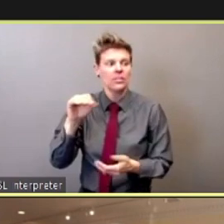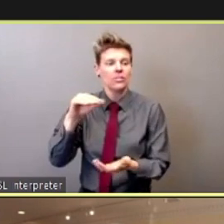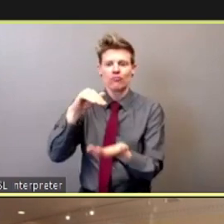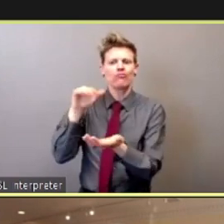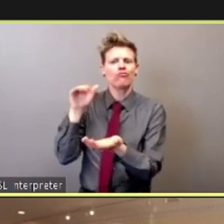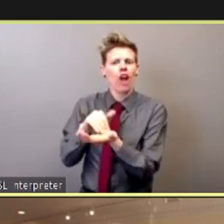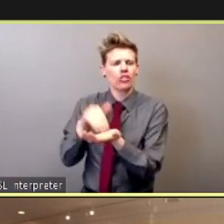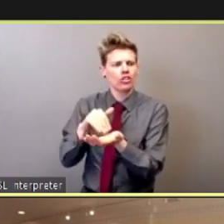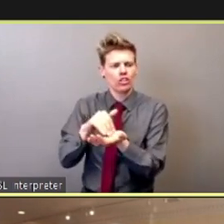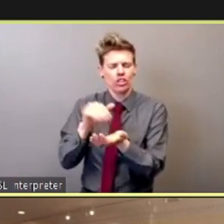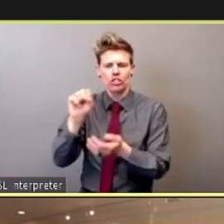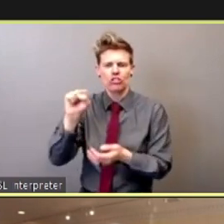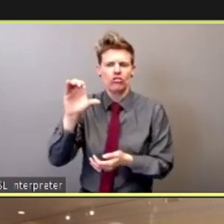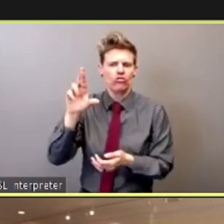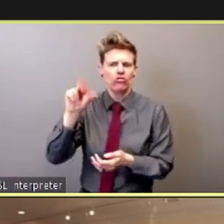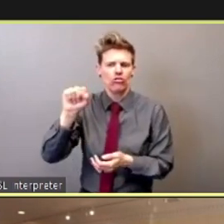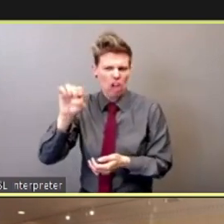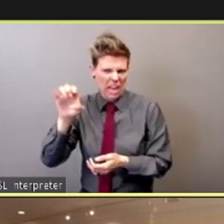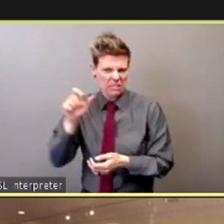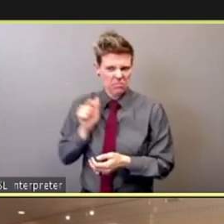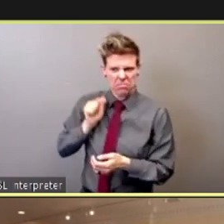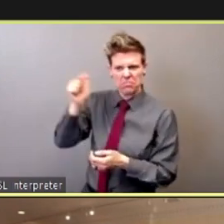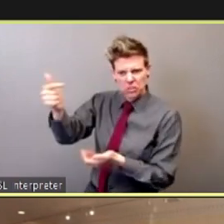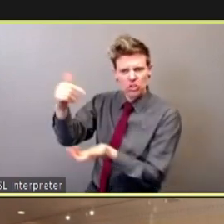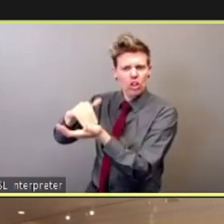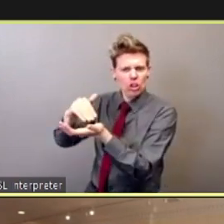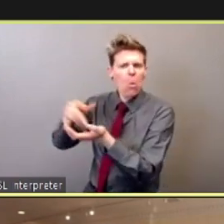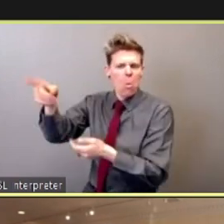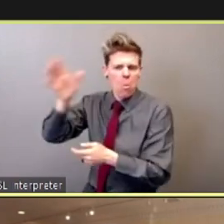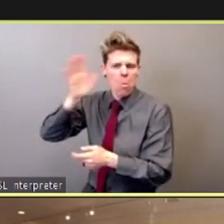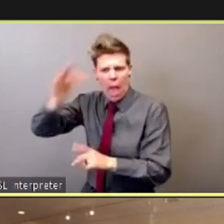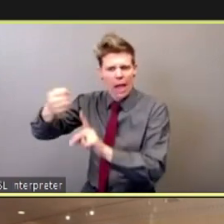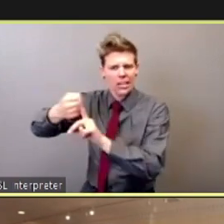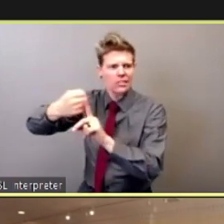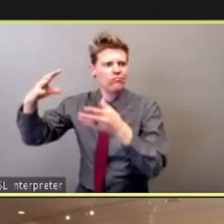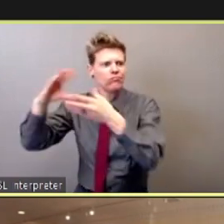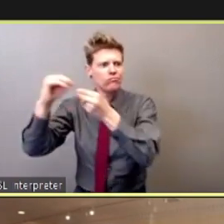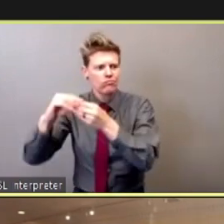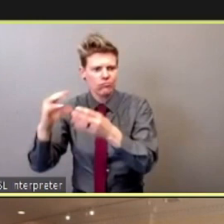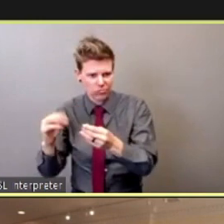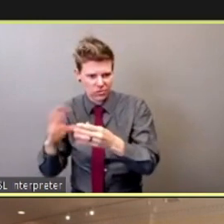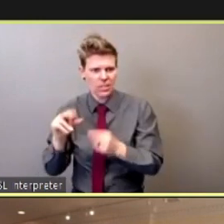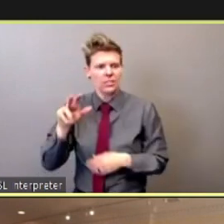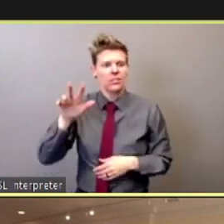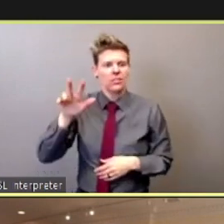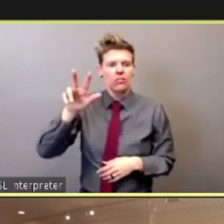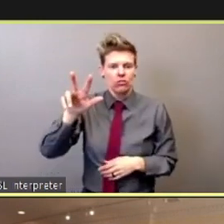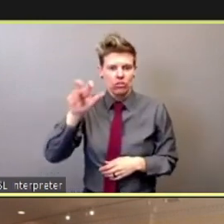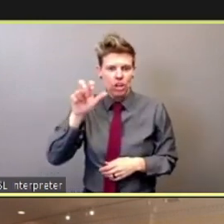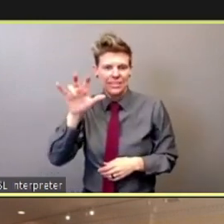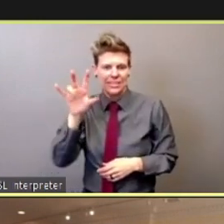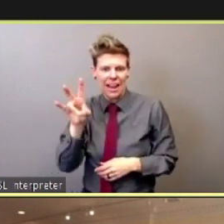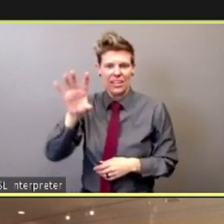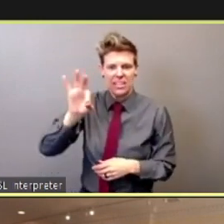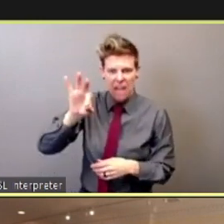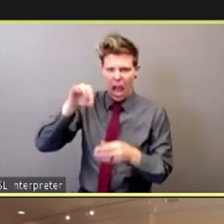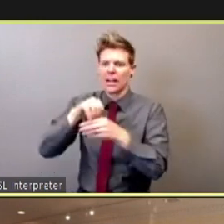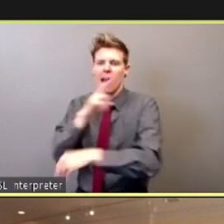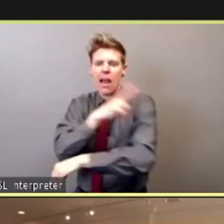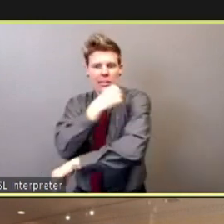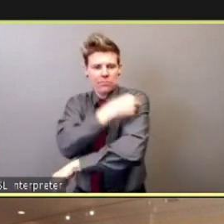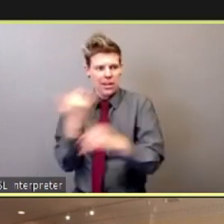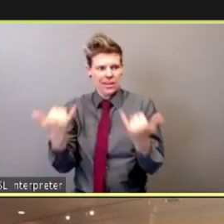updating. 379 COVID hospitalizations, 74 individuals on ventilators. Again,